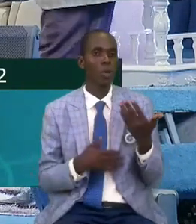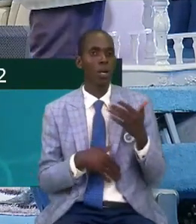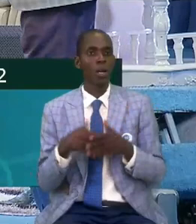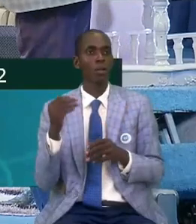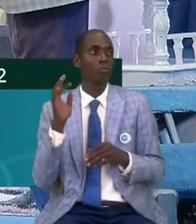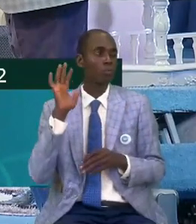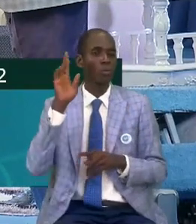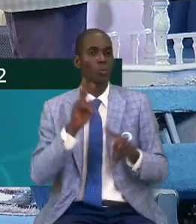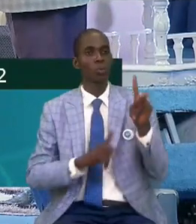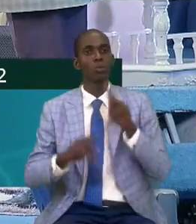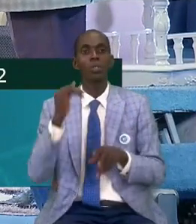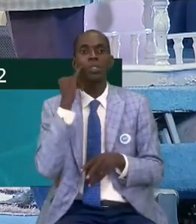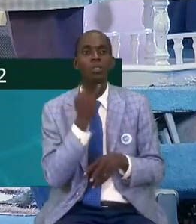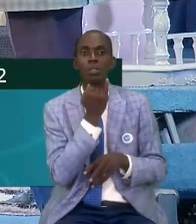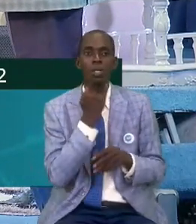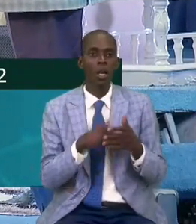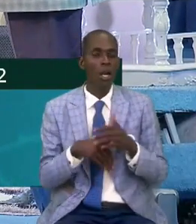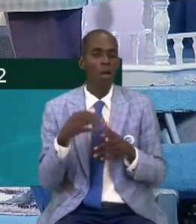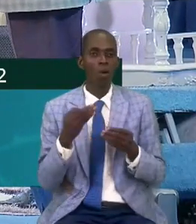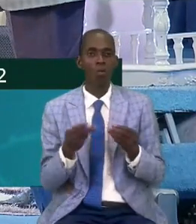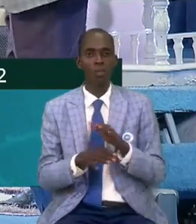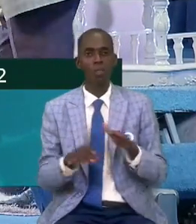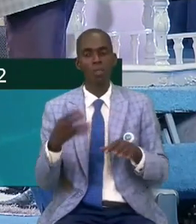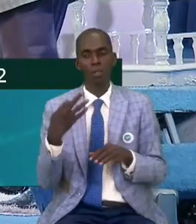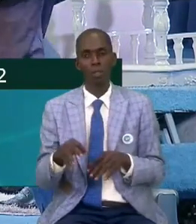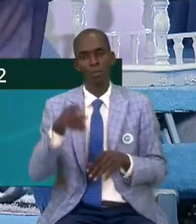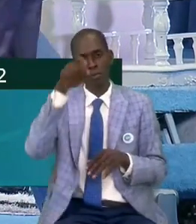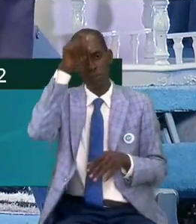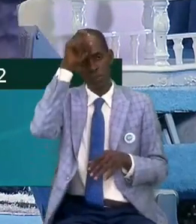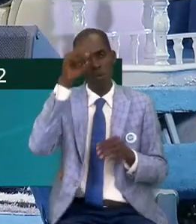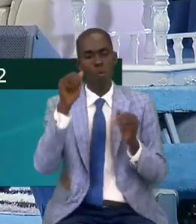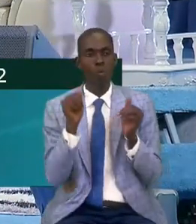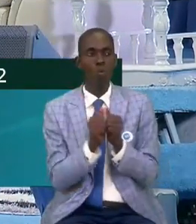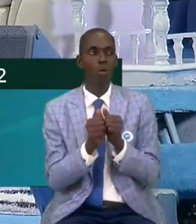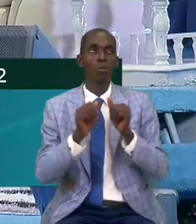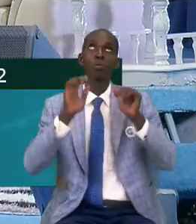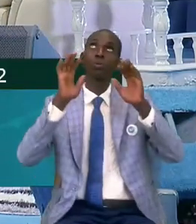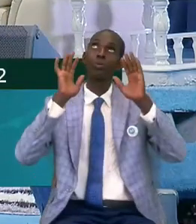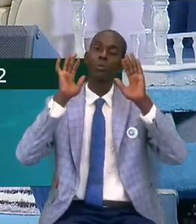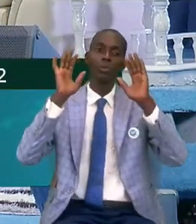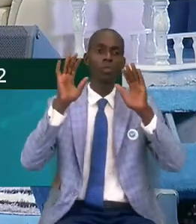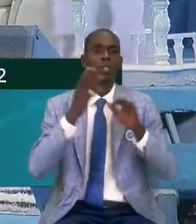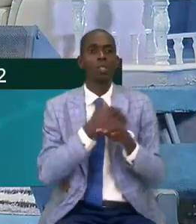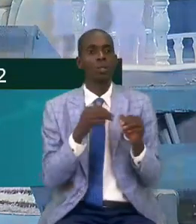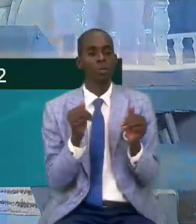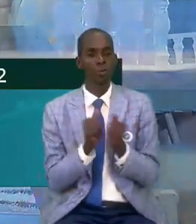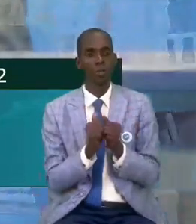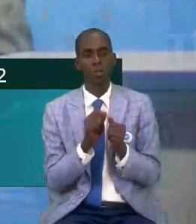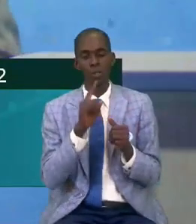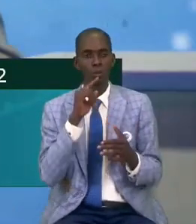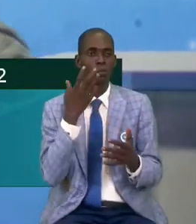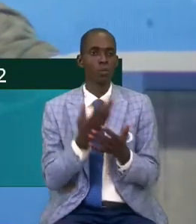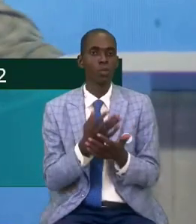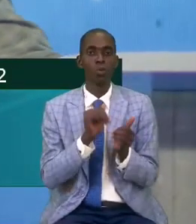with signs and with wonders. With signs and with wonders. A lot of signs